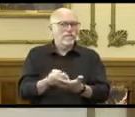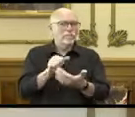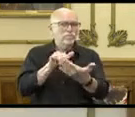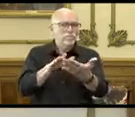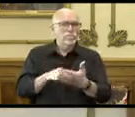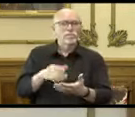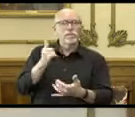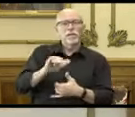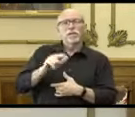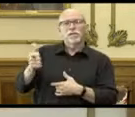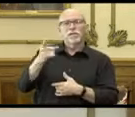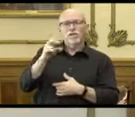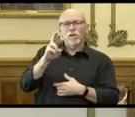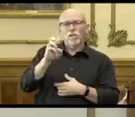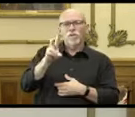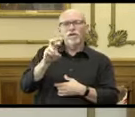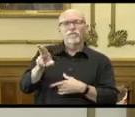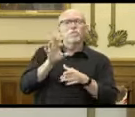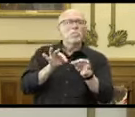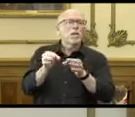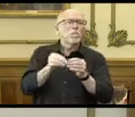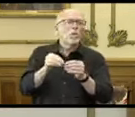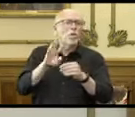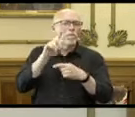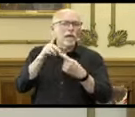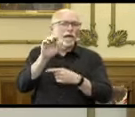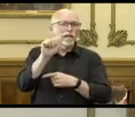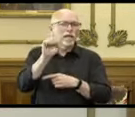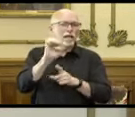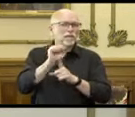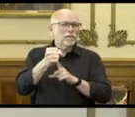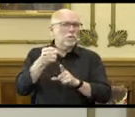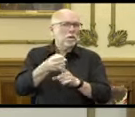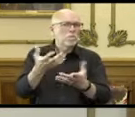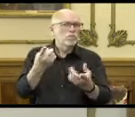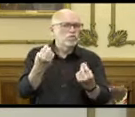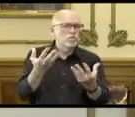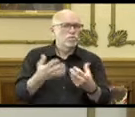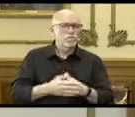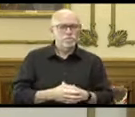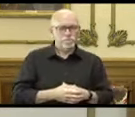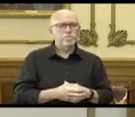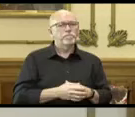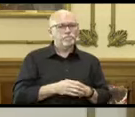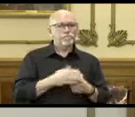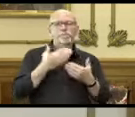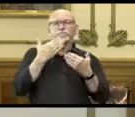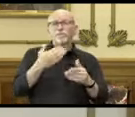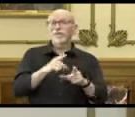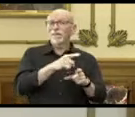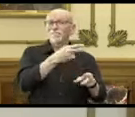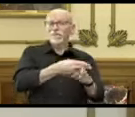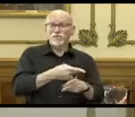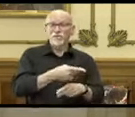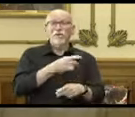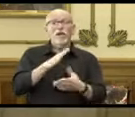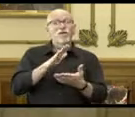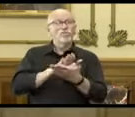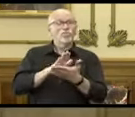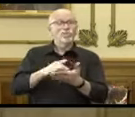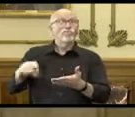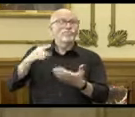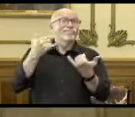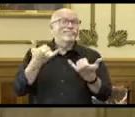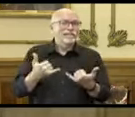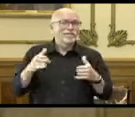Weaver, I'll send it back to you to walk through an example of a case scenario. Thank you. So as Dr. Sullivan mentioned, our schools are going out of their way